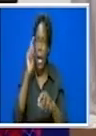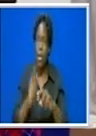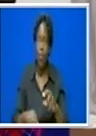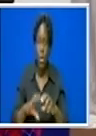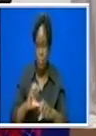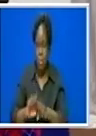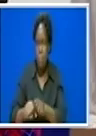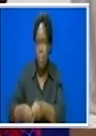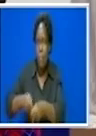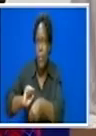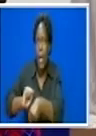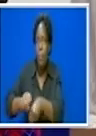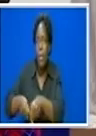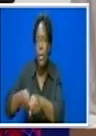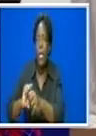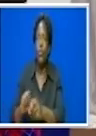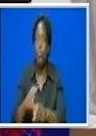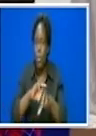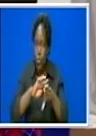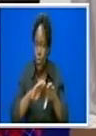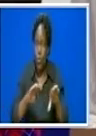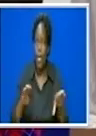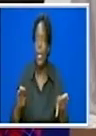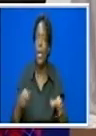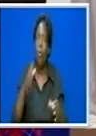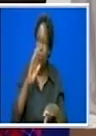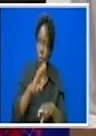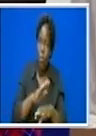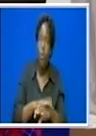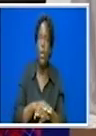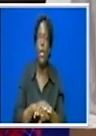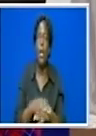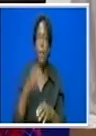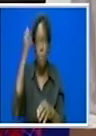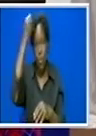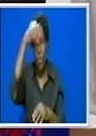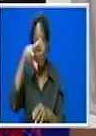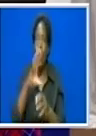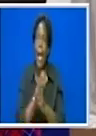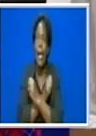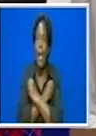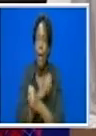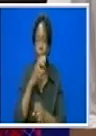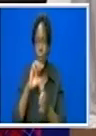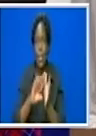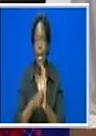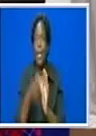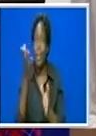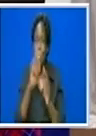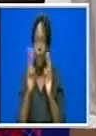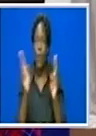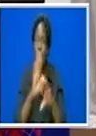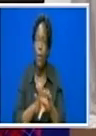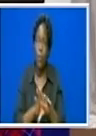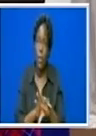It has to be neat and straight. Excellent. Iron it if you have to. Beautiful. I love that. This is very good.